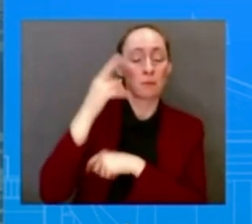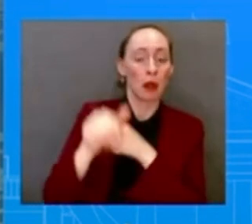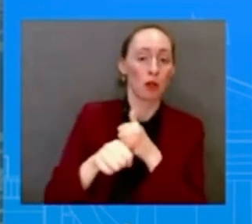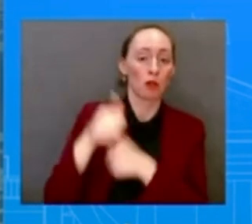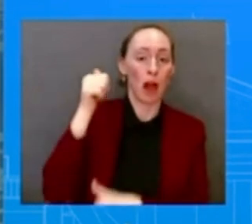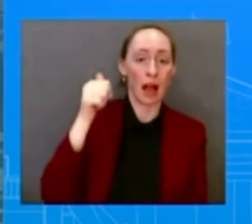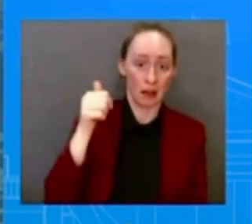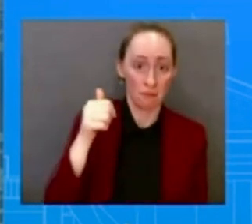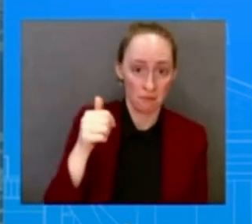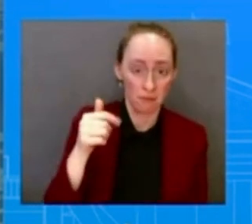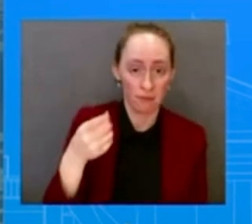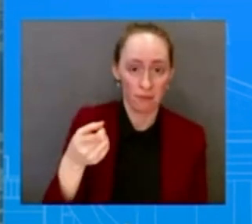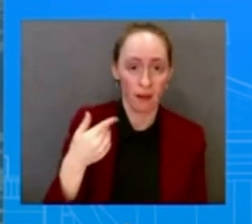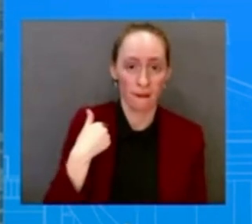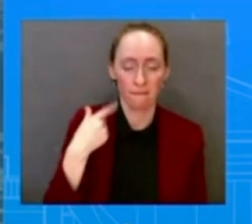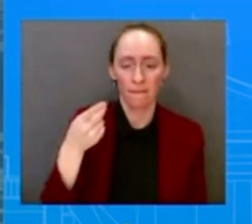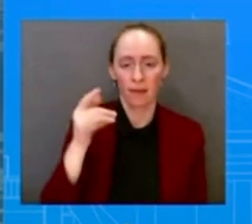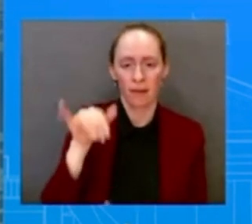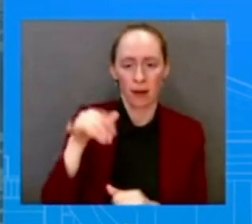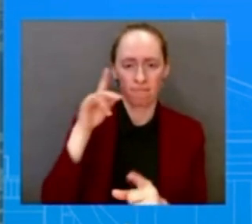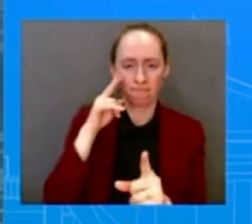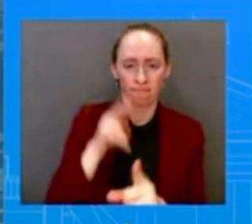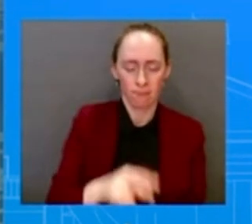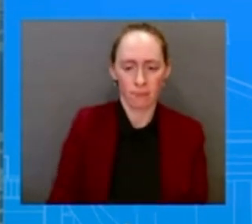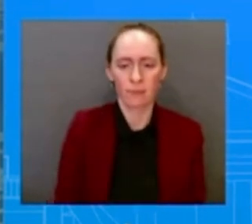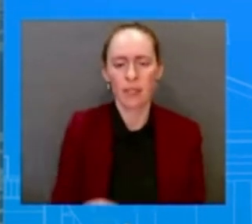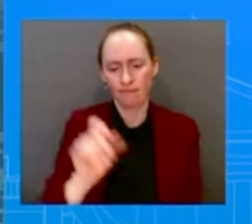threat to the safety of civilian flight. Okay, and